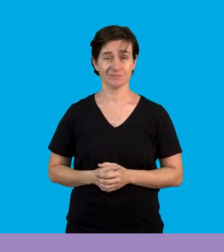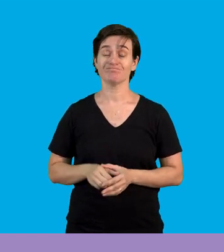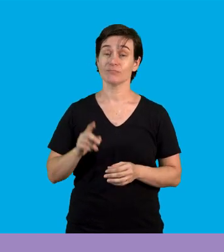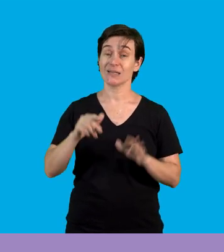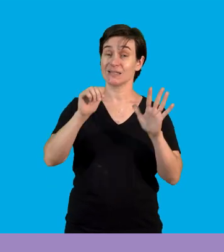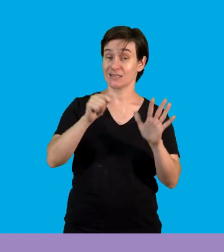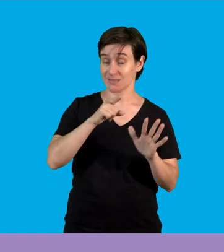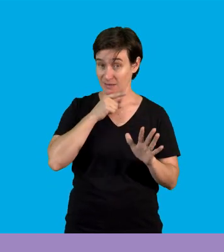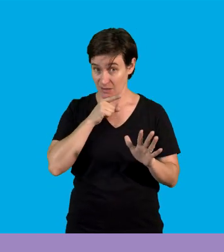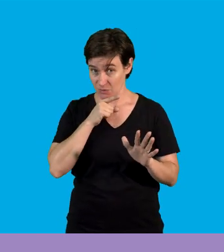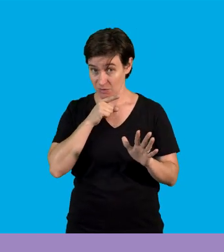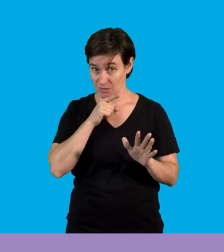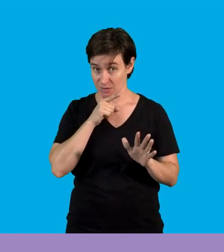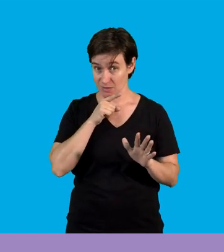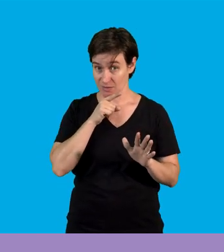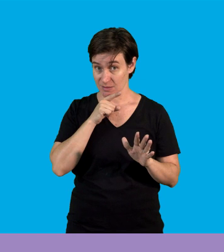there